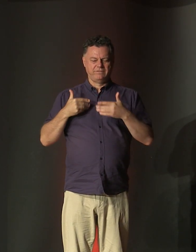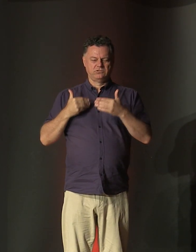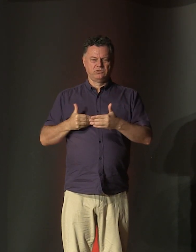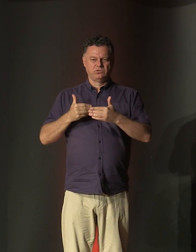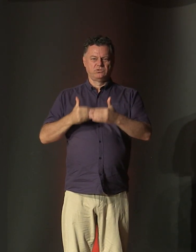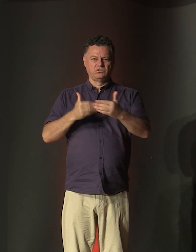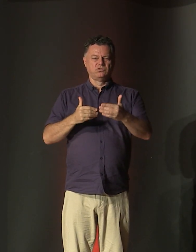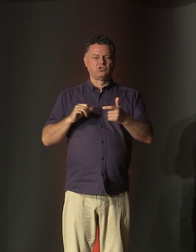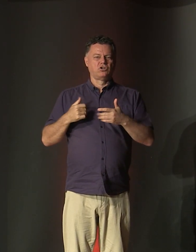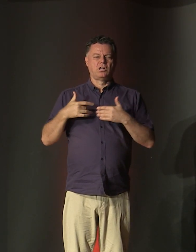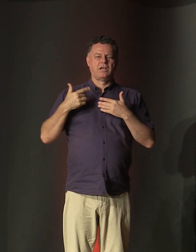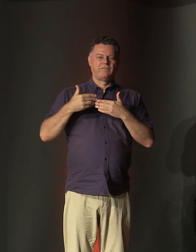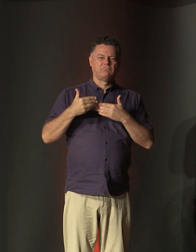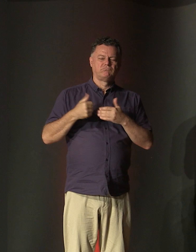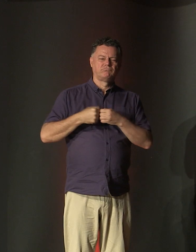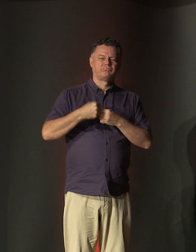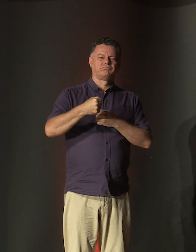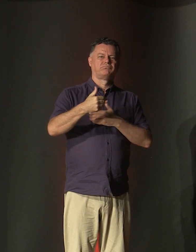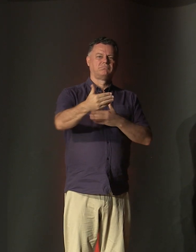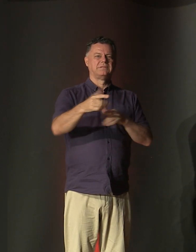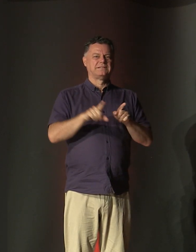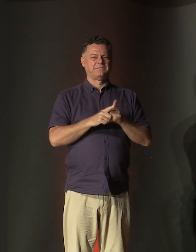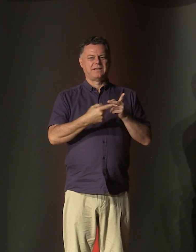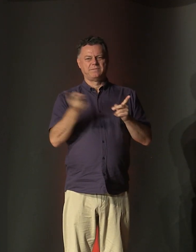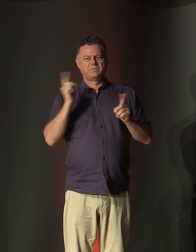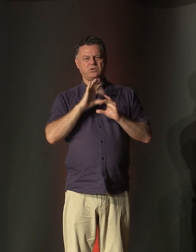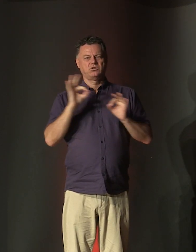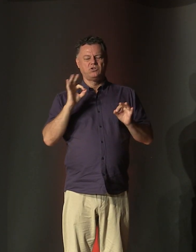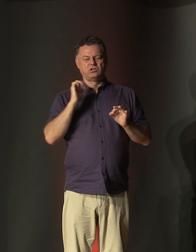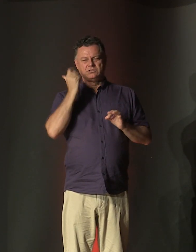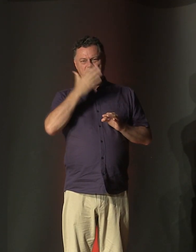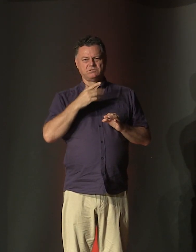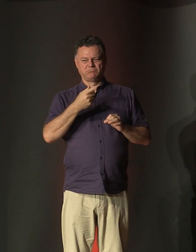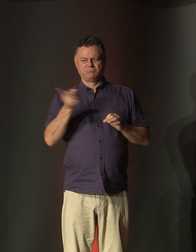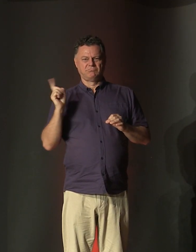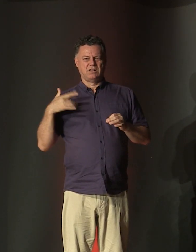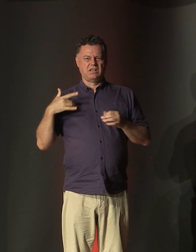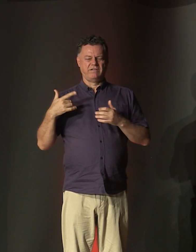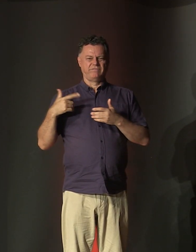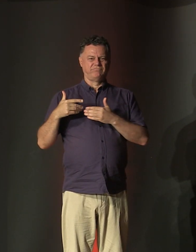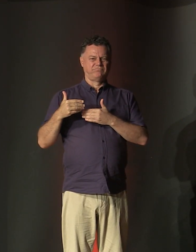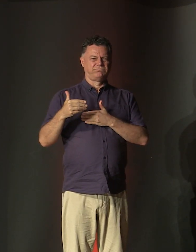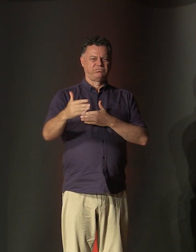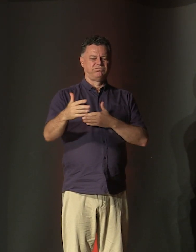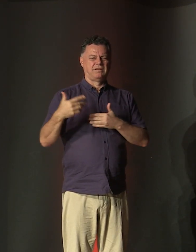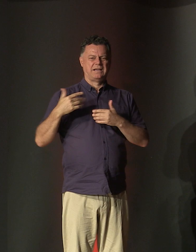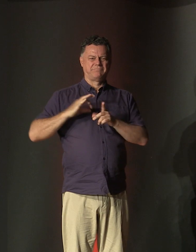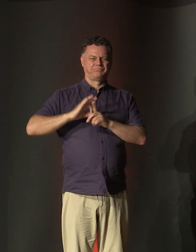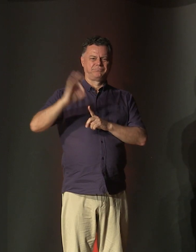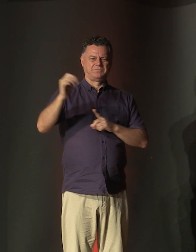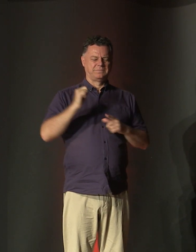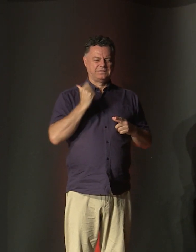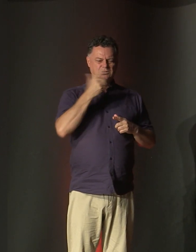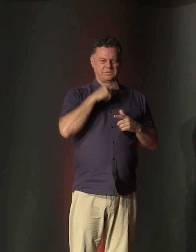the dividends of a long life to the same extent as non-Indigenous people. So we